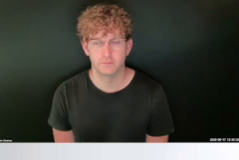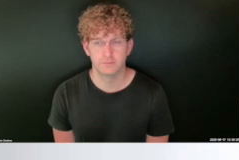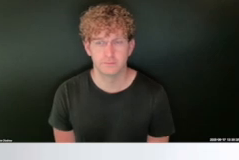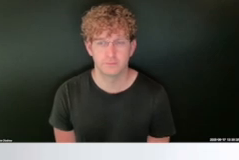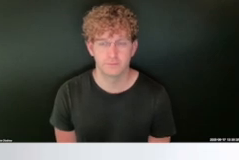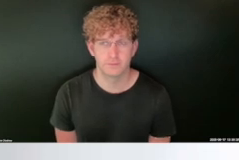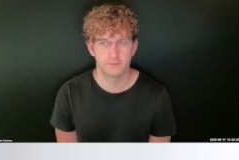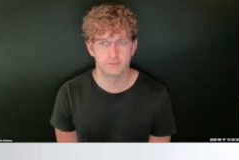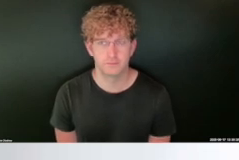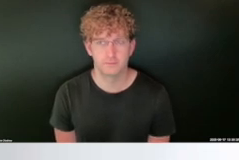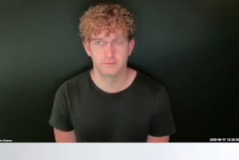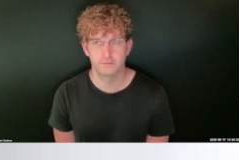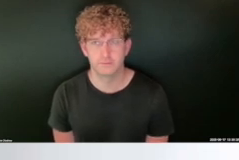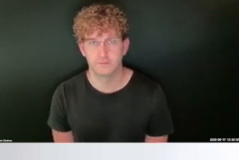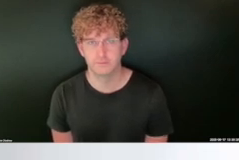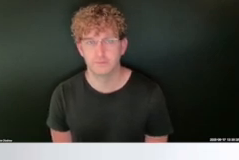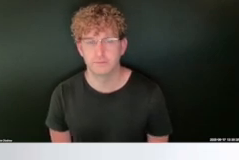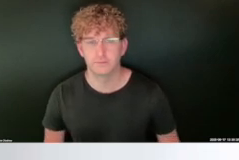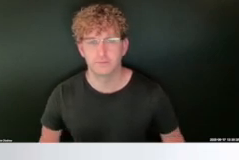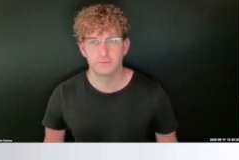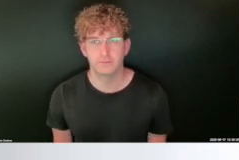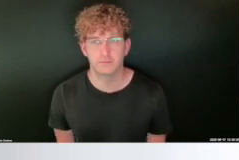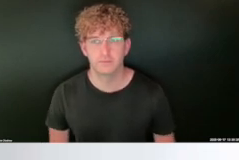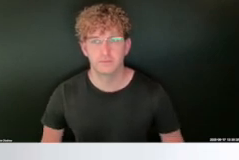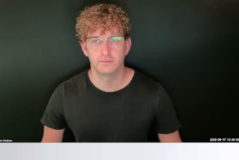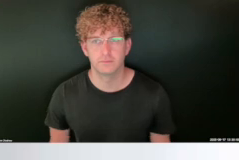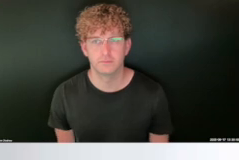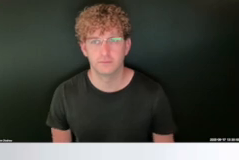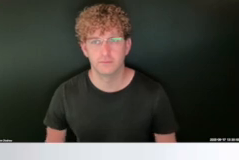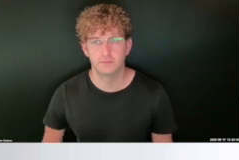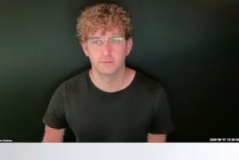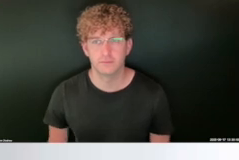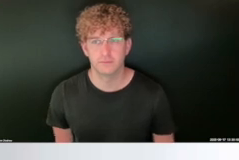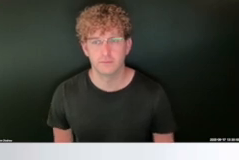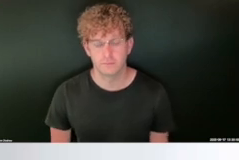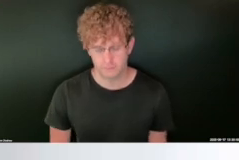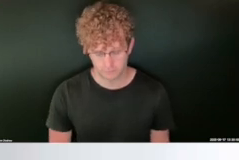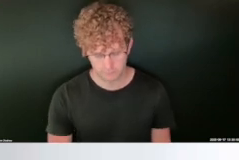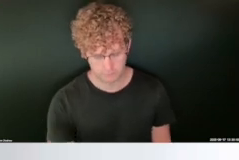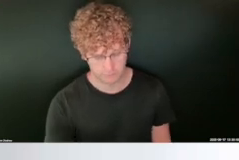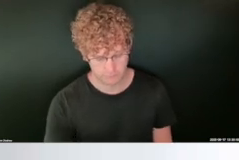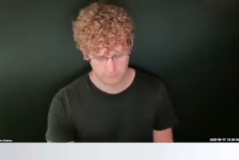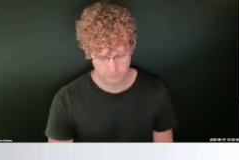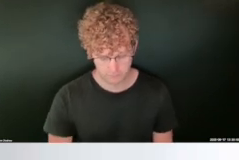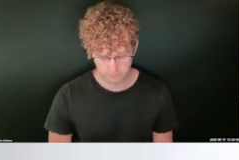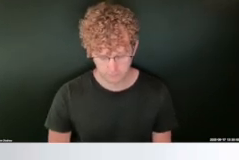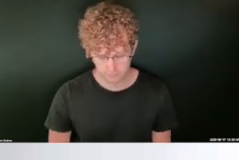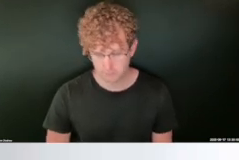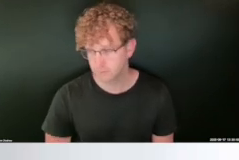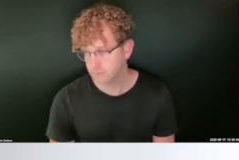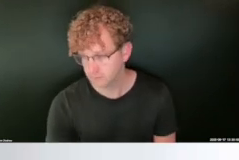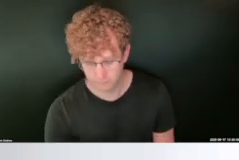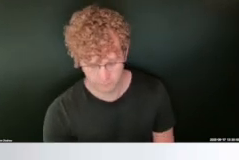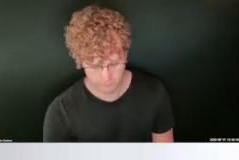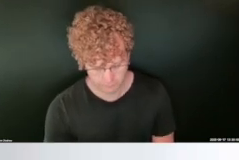I'll note that the 17 million, that brings the total appropriation to $19.8